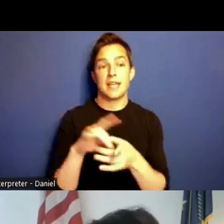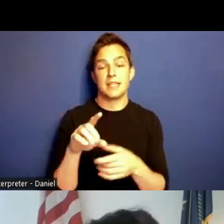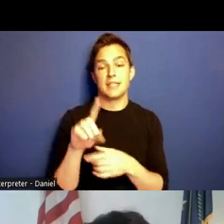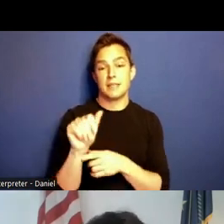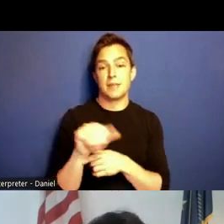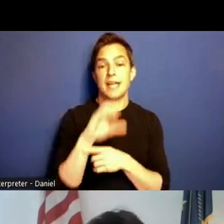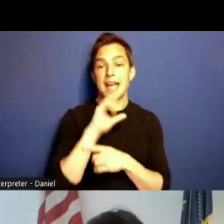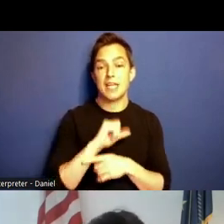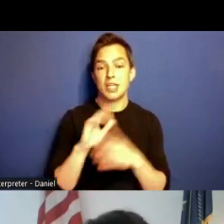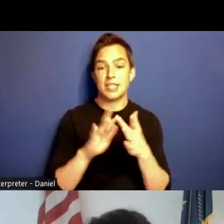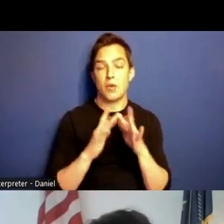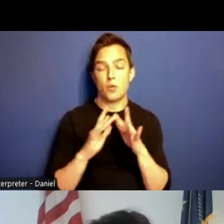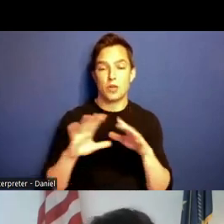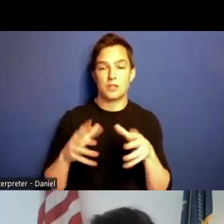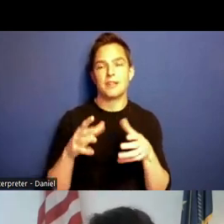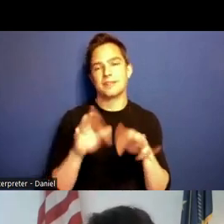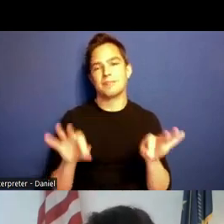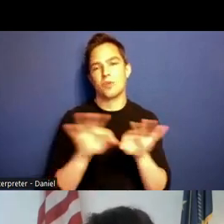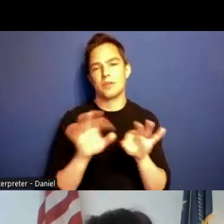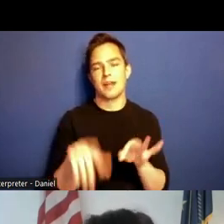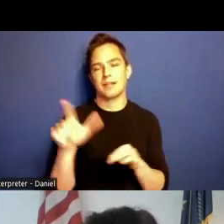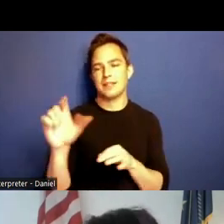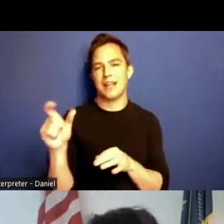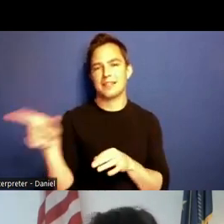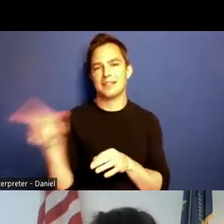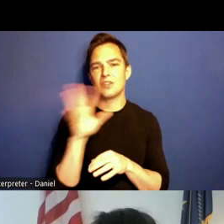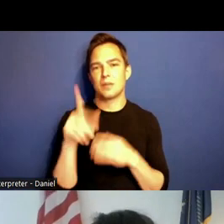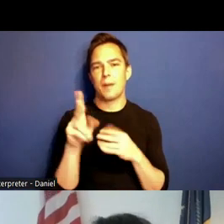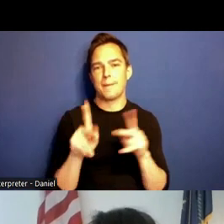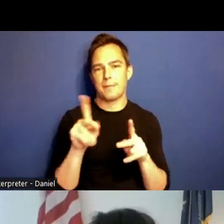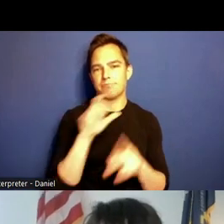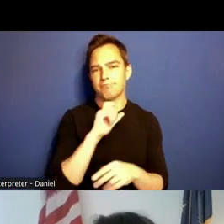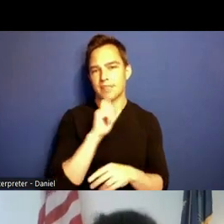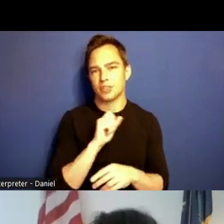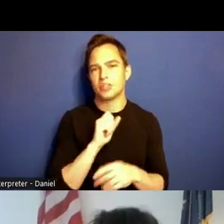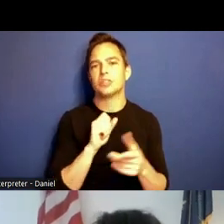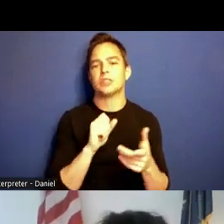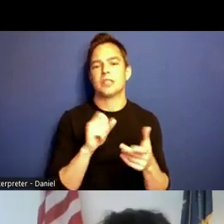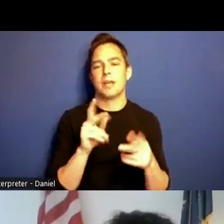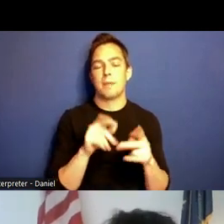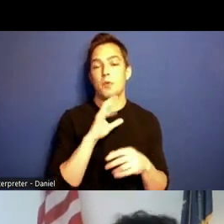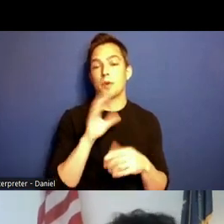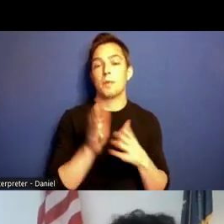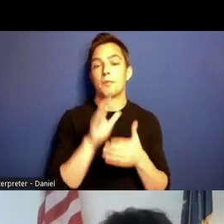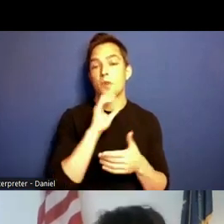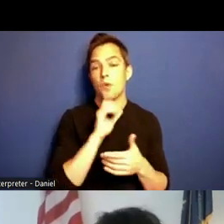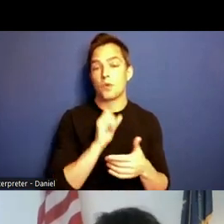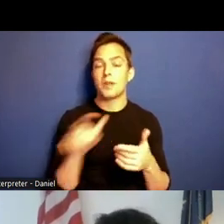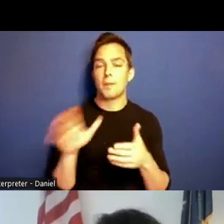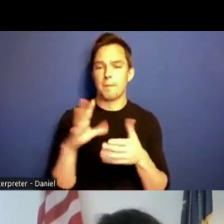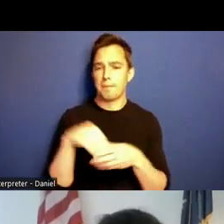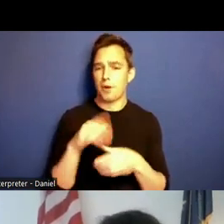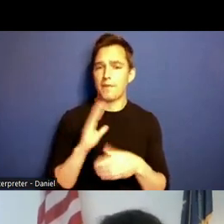aging networks, and I think that's important because Lex talked about people aging and how people who are aging are part of our community too,